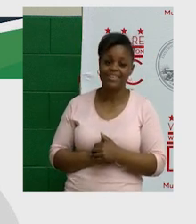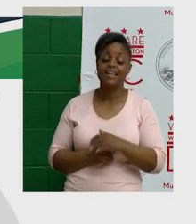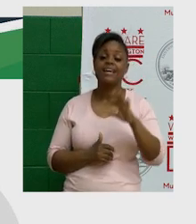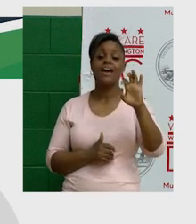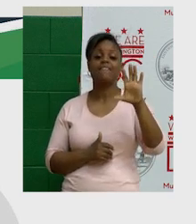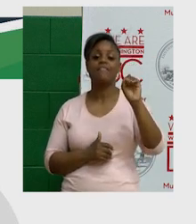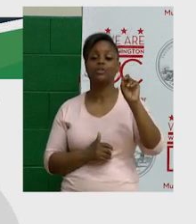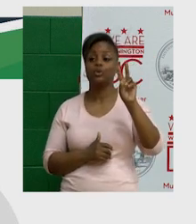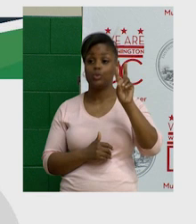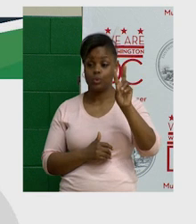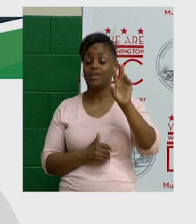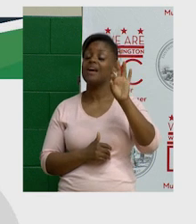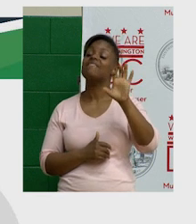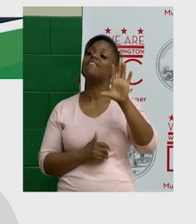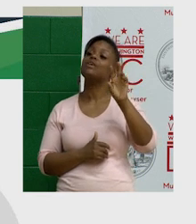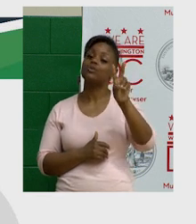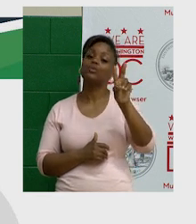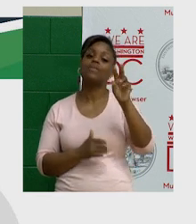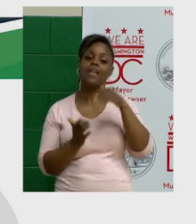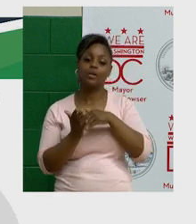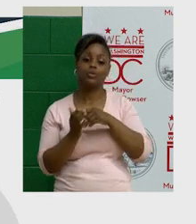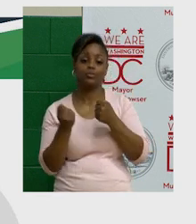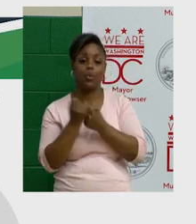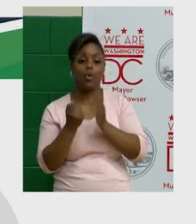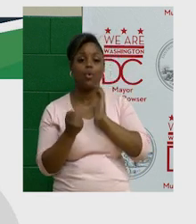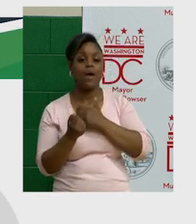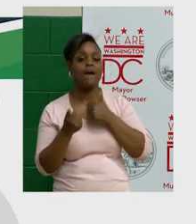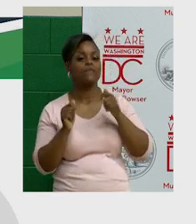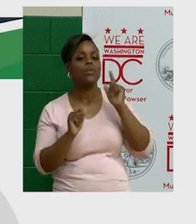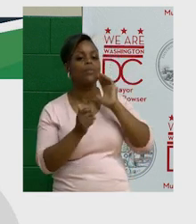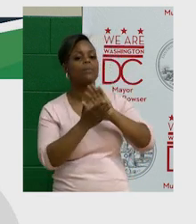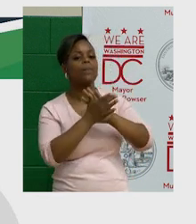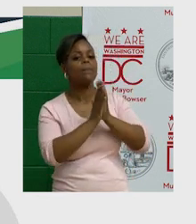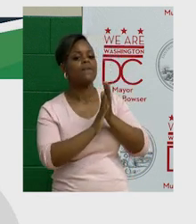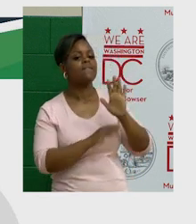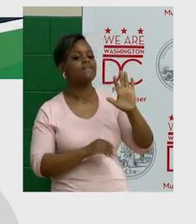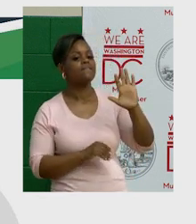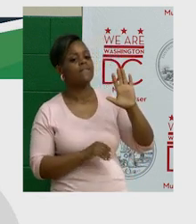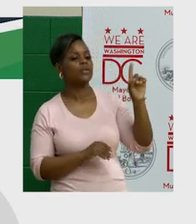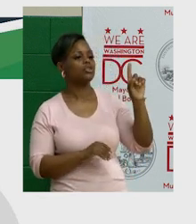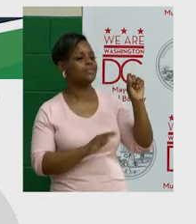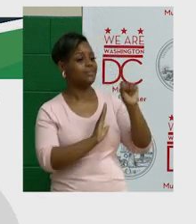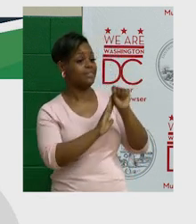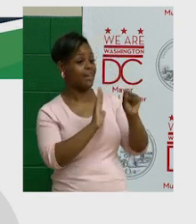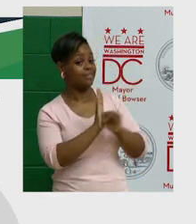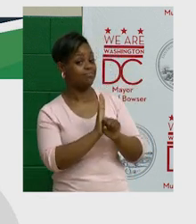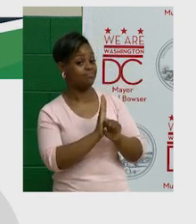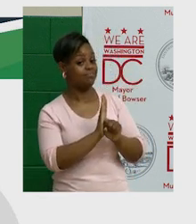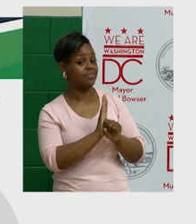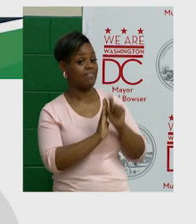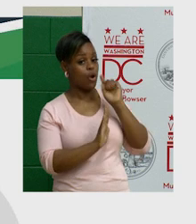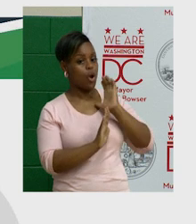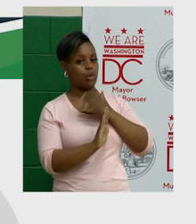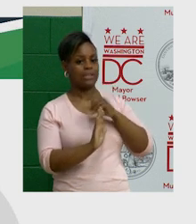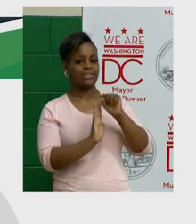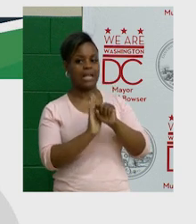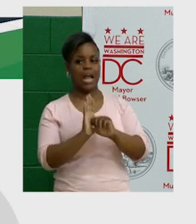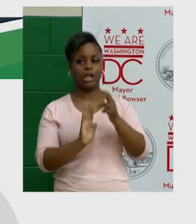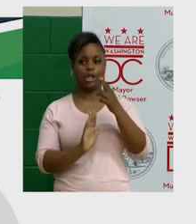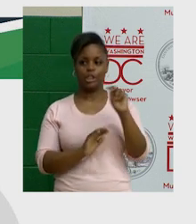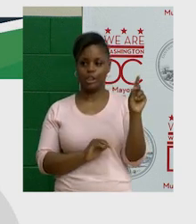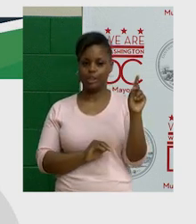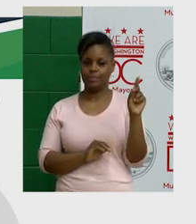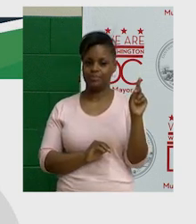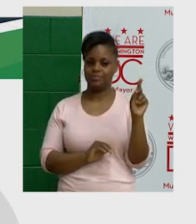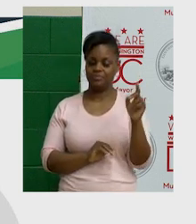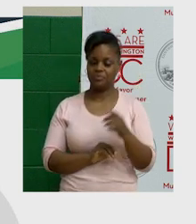$952,000 to support our efforts to become the 51st state in the United States through our statehood public education campaign,